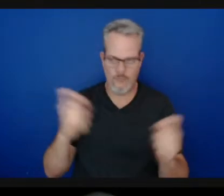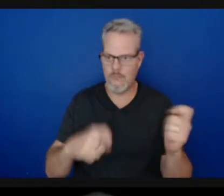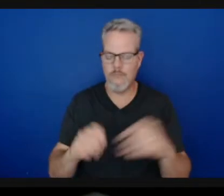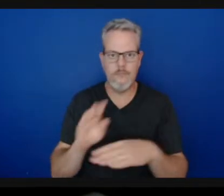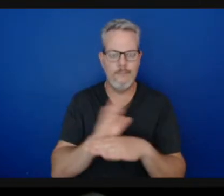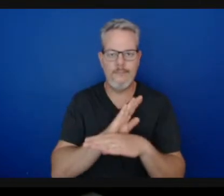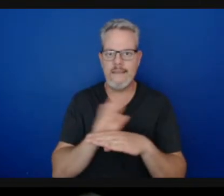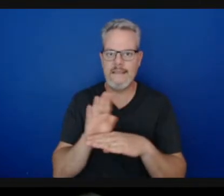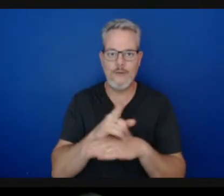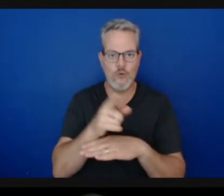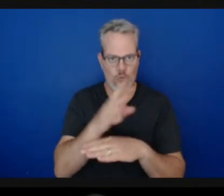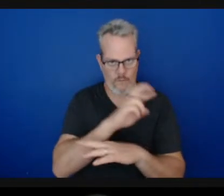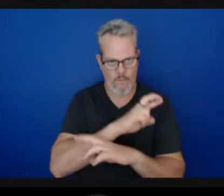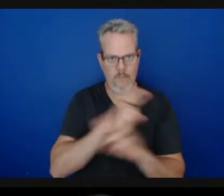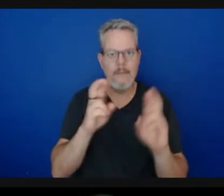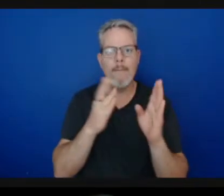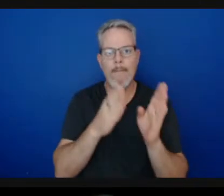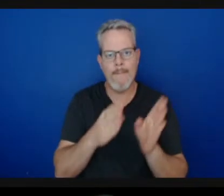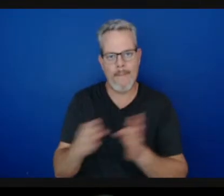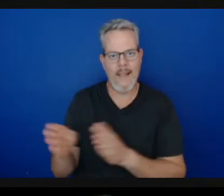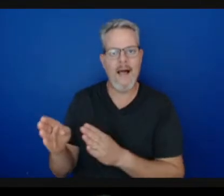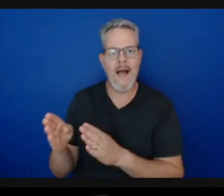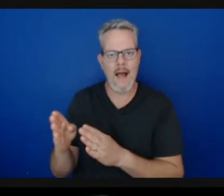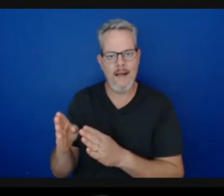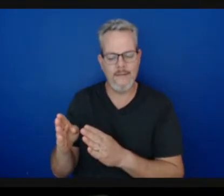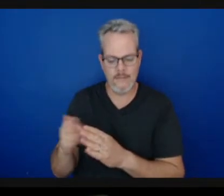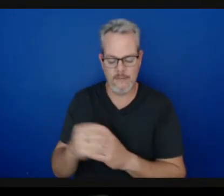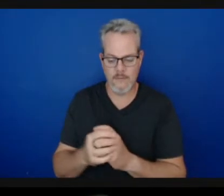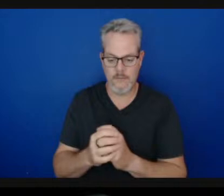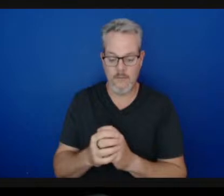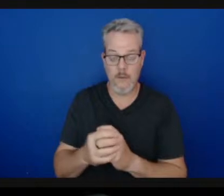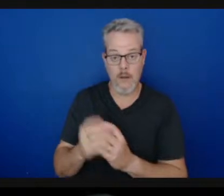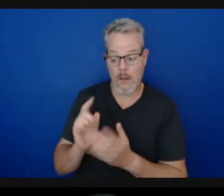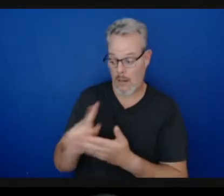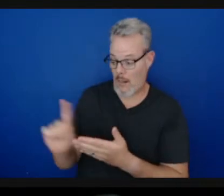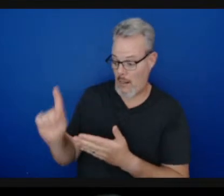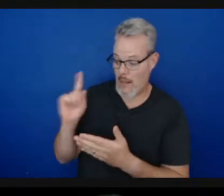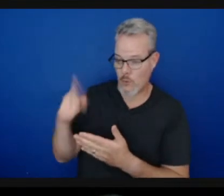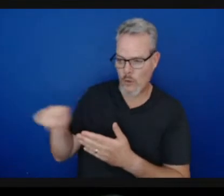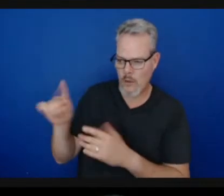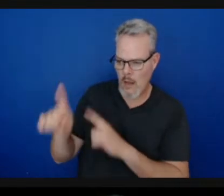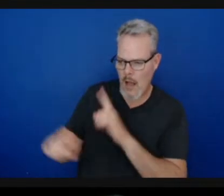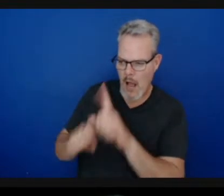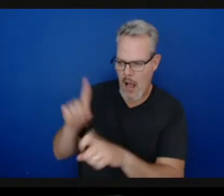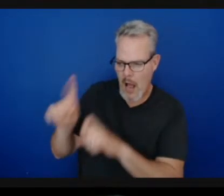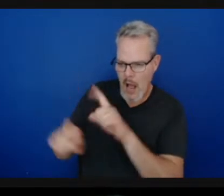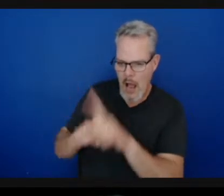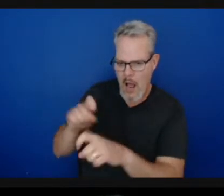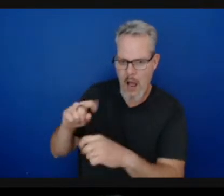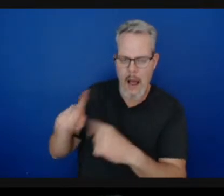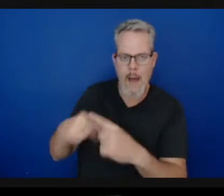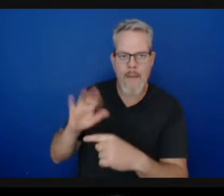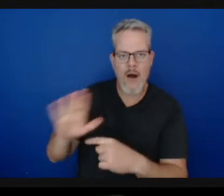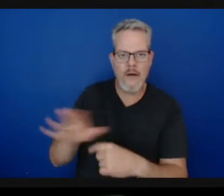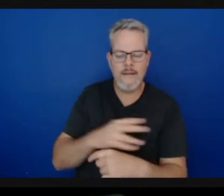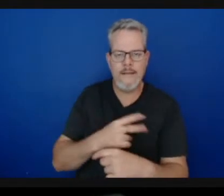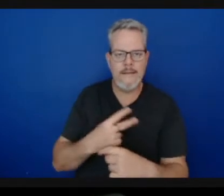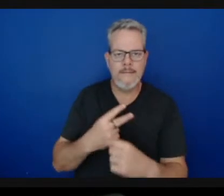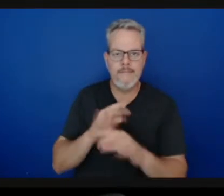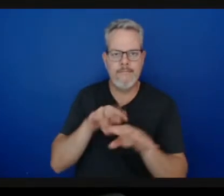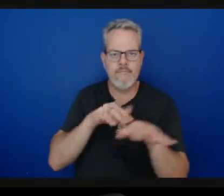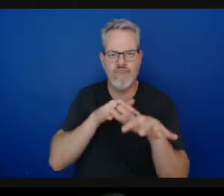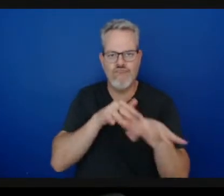accordingly, right? And as we mentioned last week, they are taking input on the congestion. So if you have comments